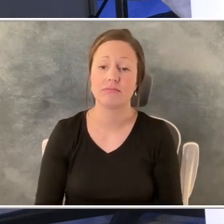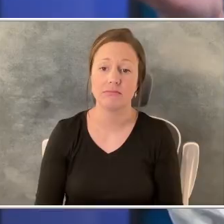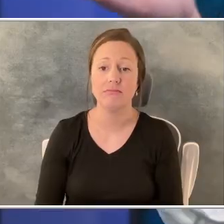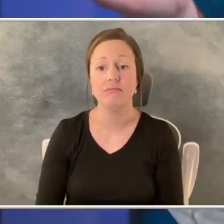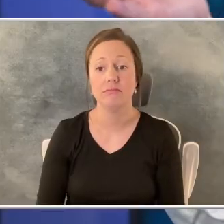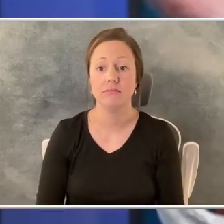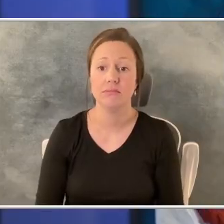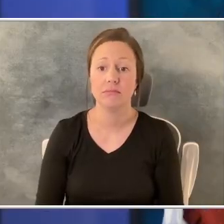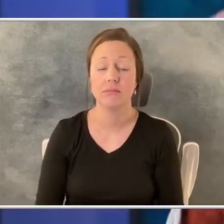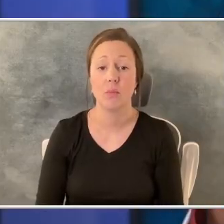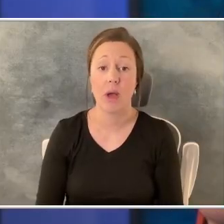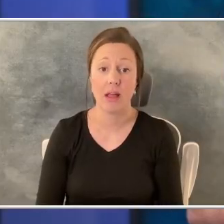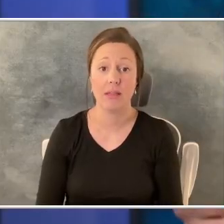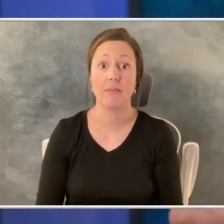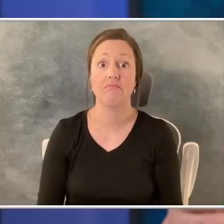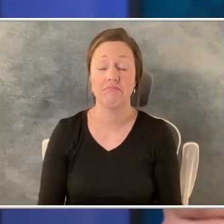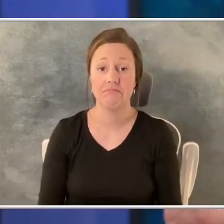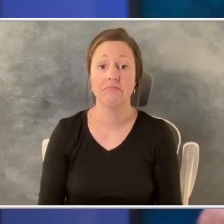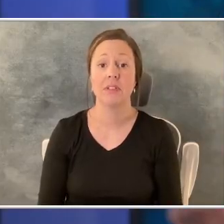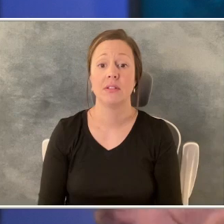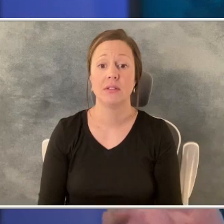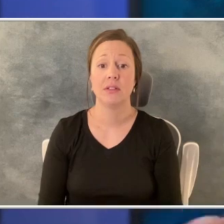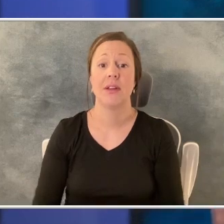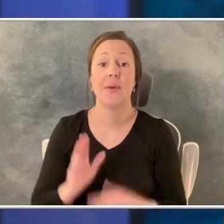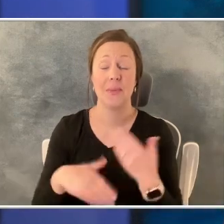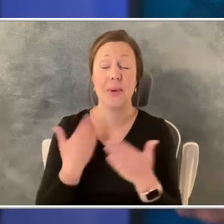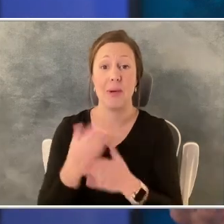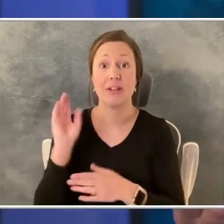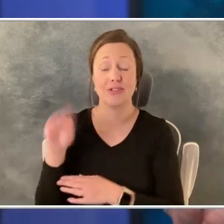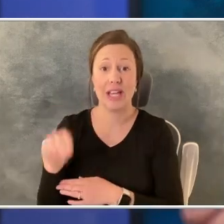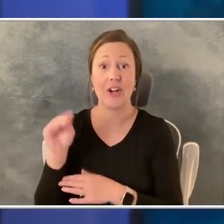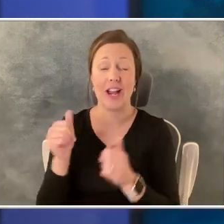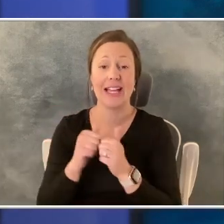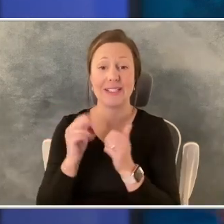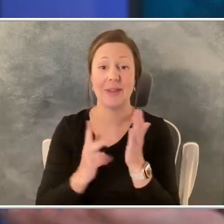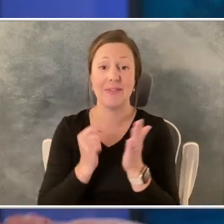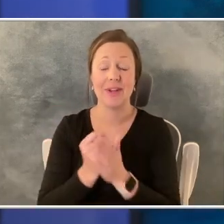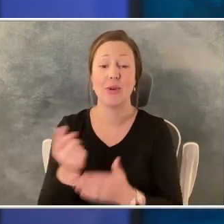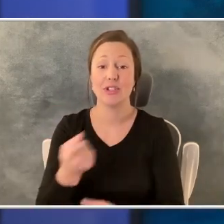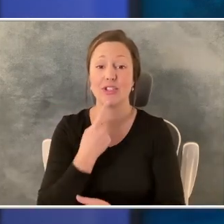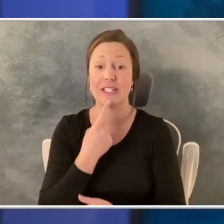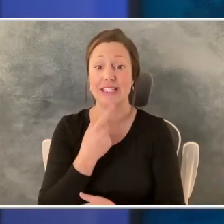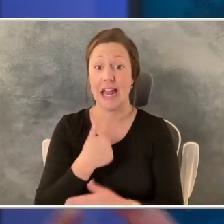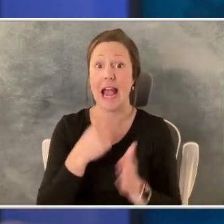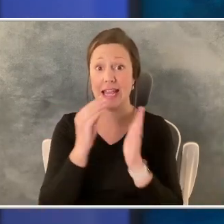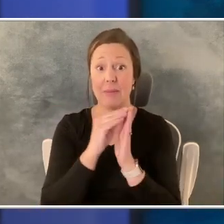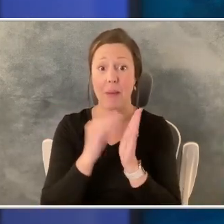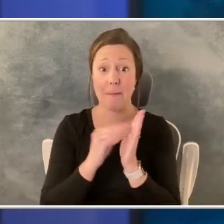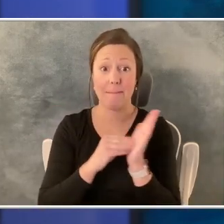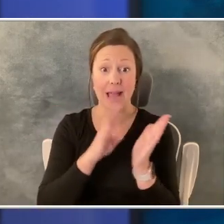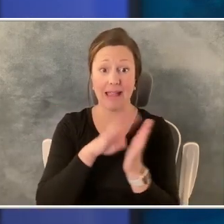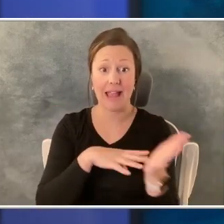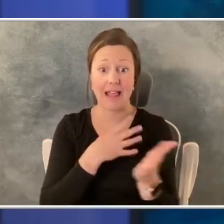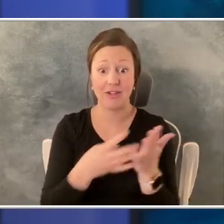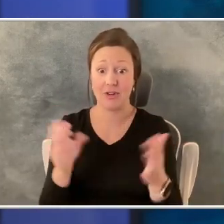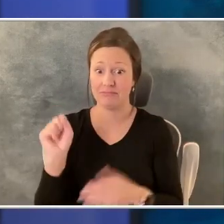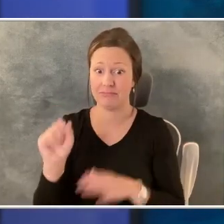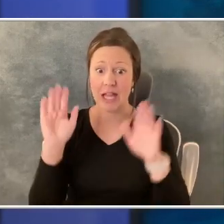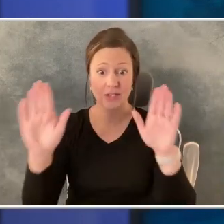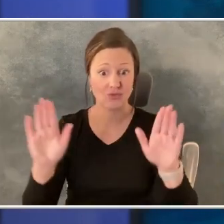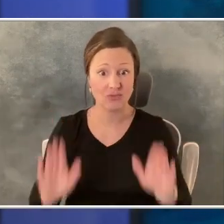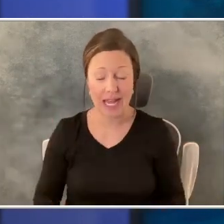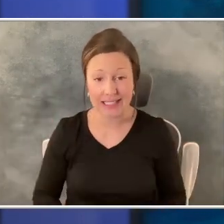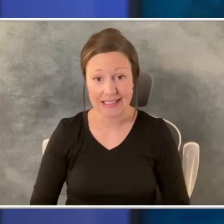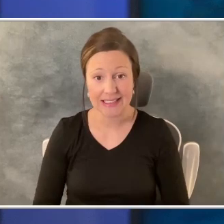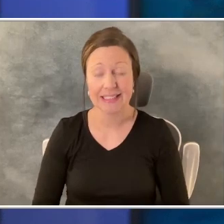One woman on here, we were all shaking our heads when you were showing this video because she said, I keep them on my calendar, and that's a great way. Most of us don't go far